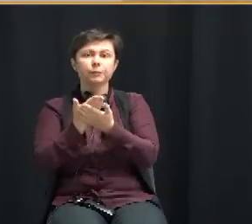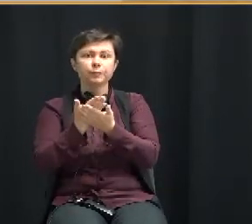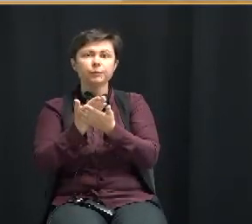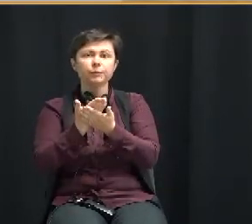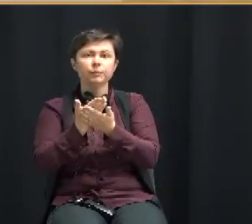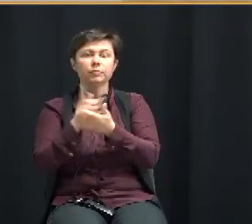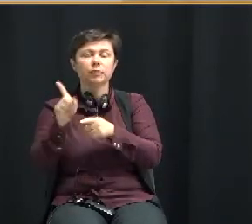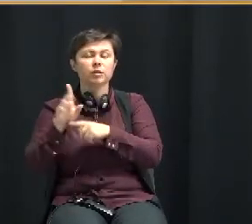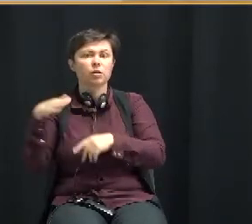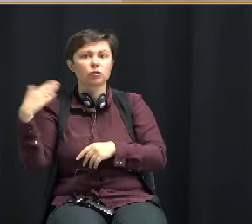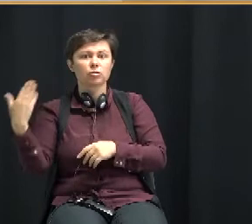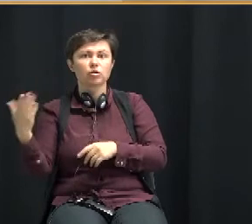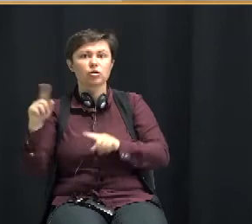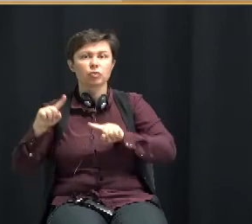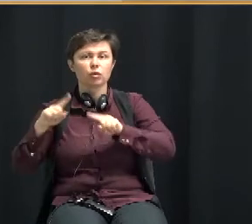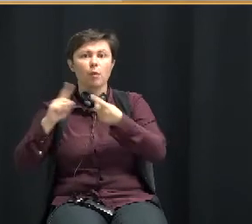NGO's recommendations,